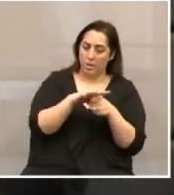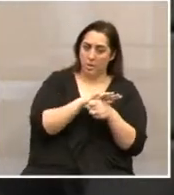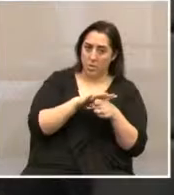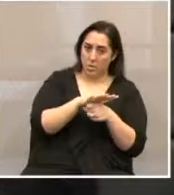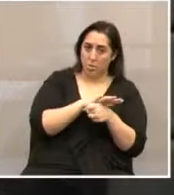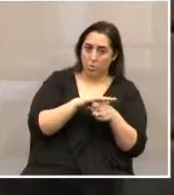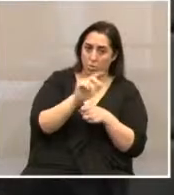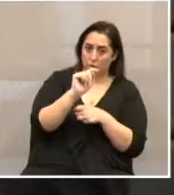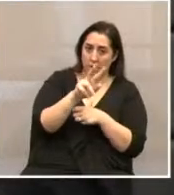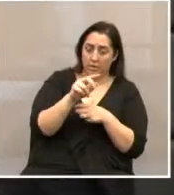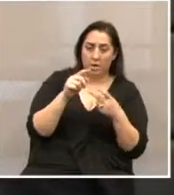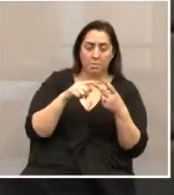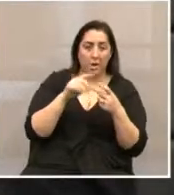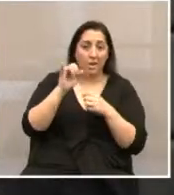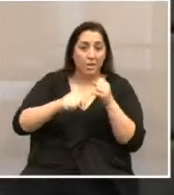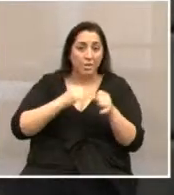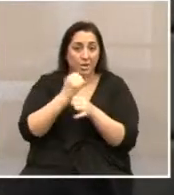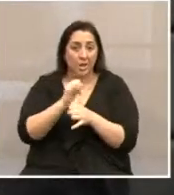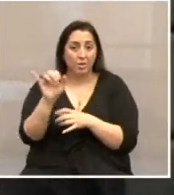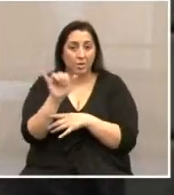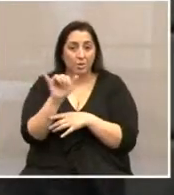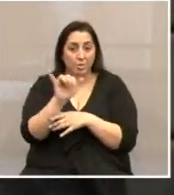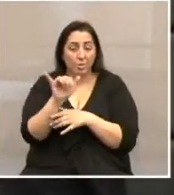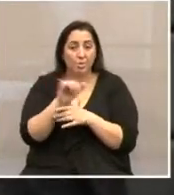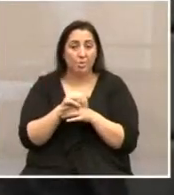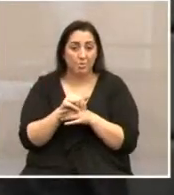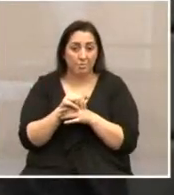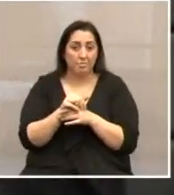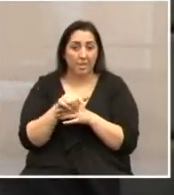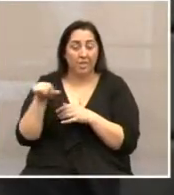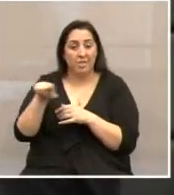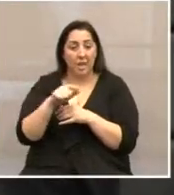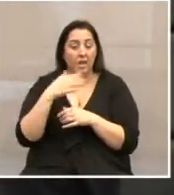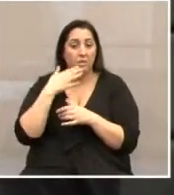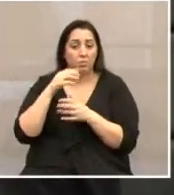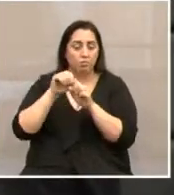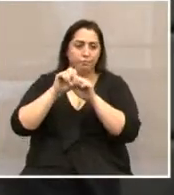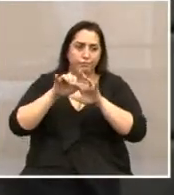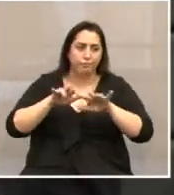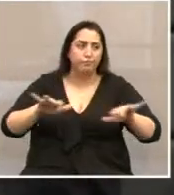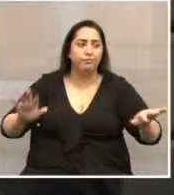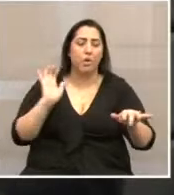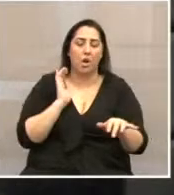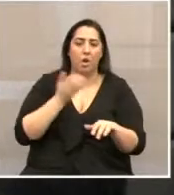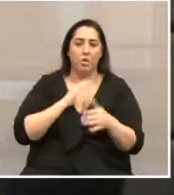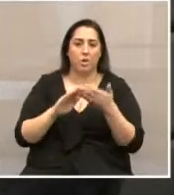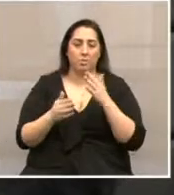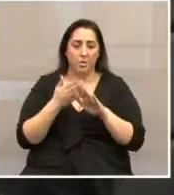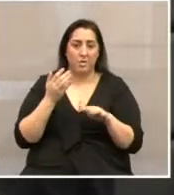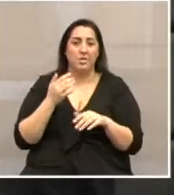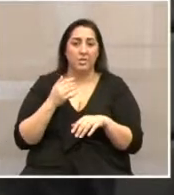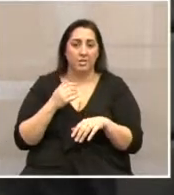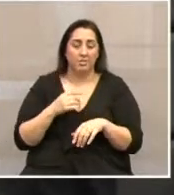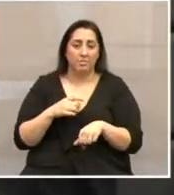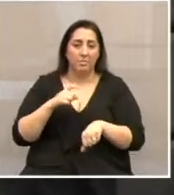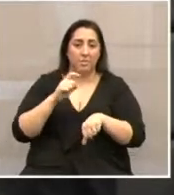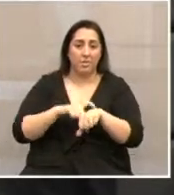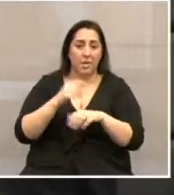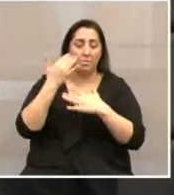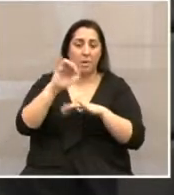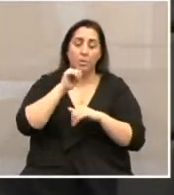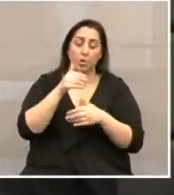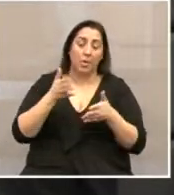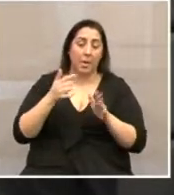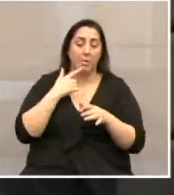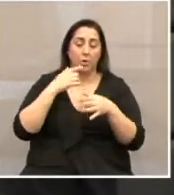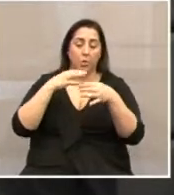even international stations that are broadcast here to our community. Now, time constraints, of course, don't allow me to